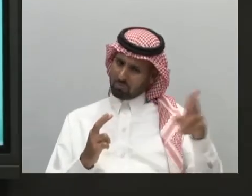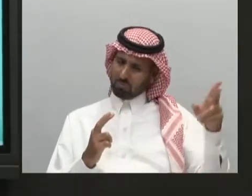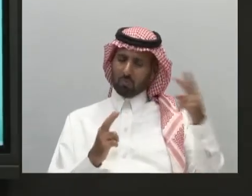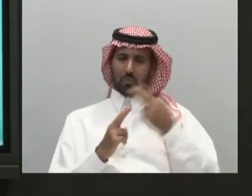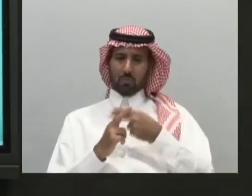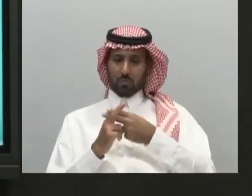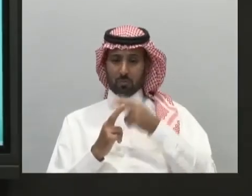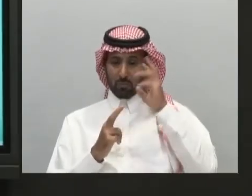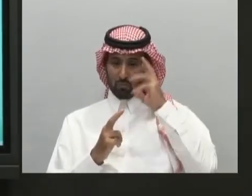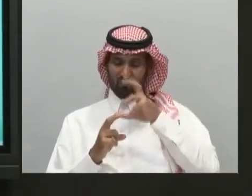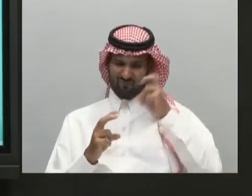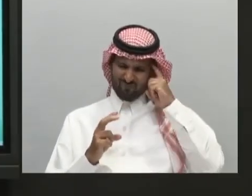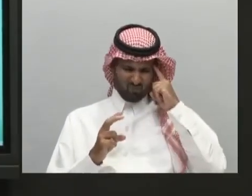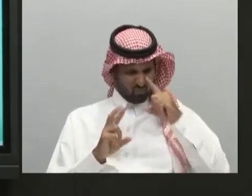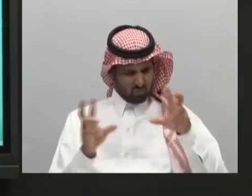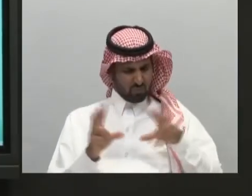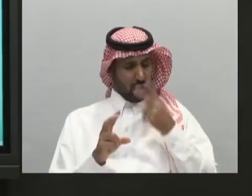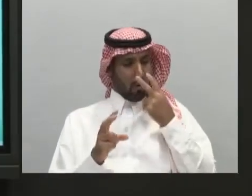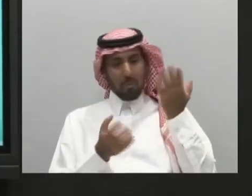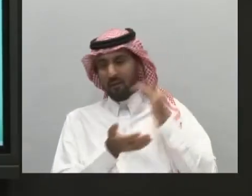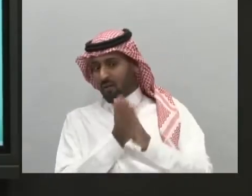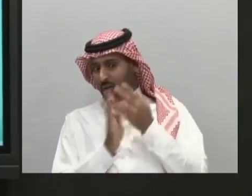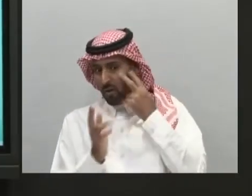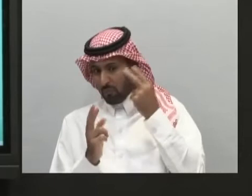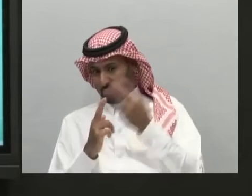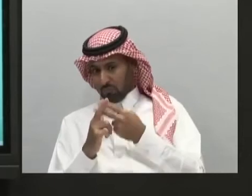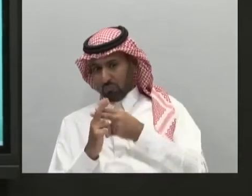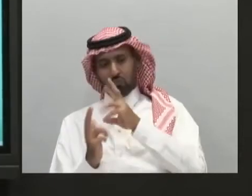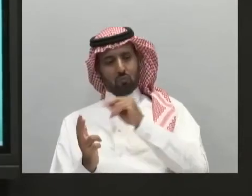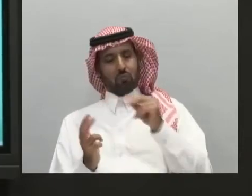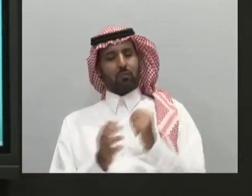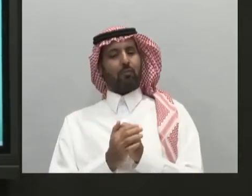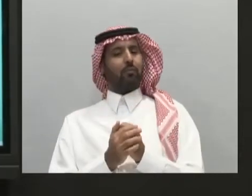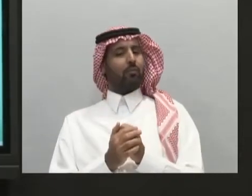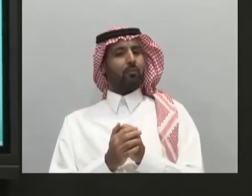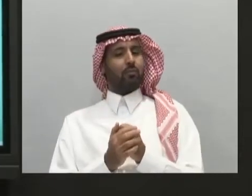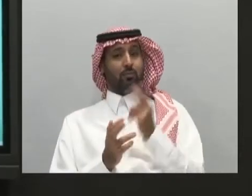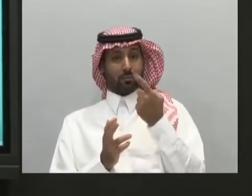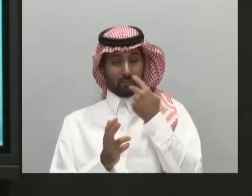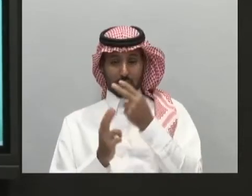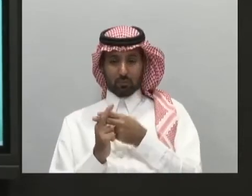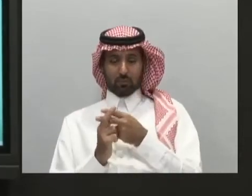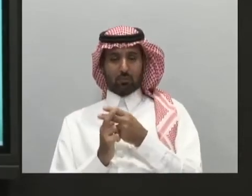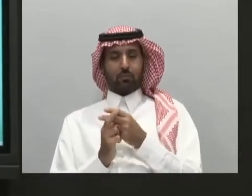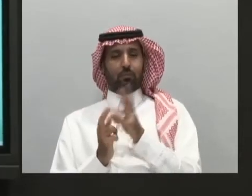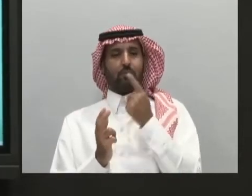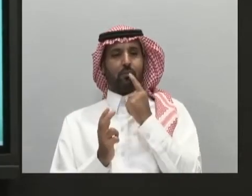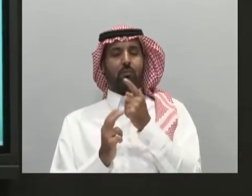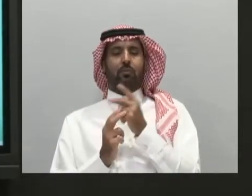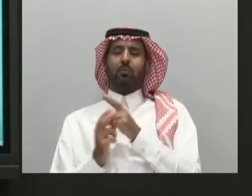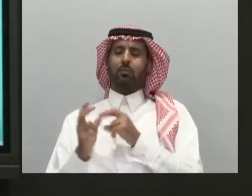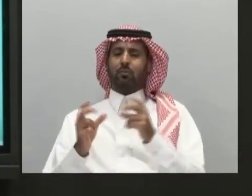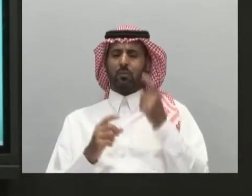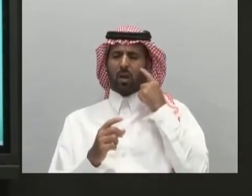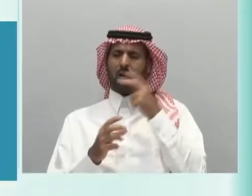are very strange and you have never seen maybe like these hotels. What are they? You will see now. Share with